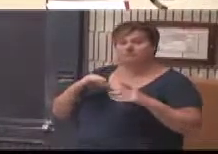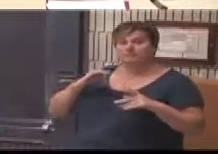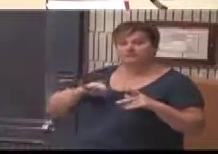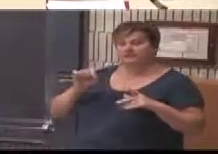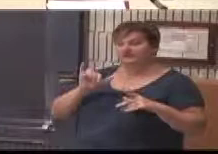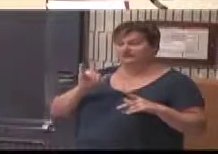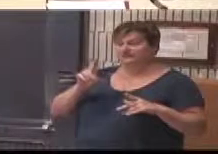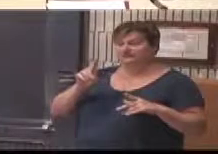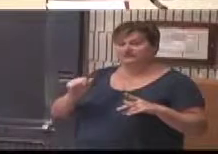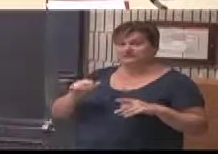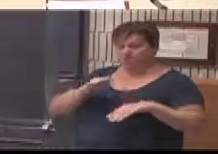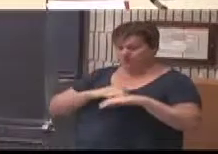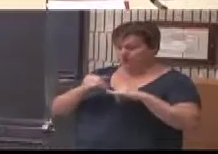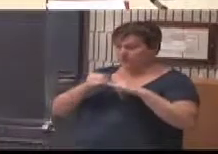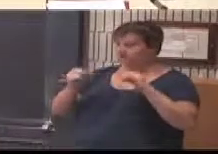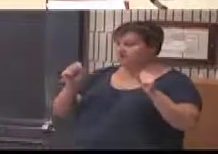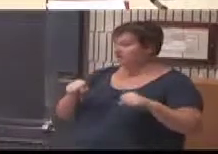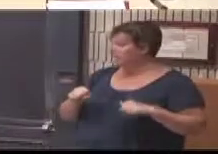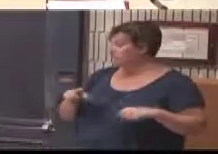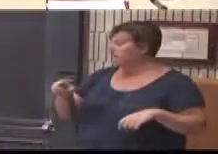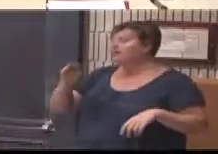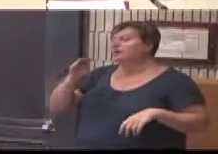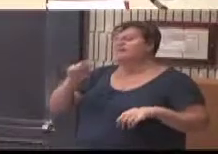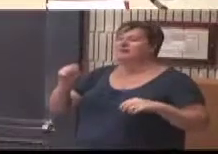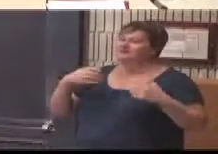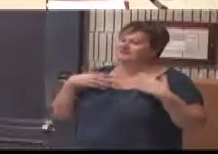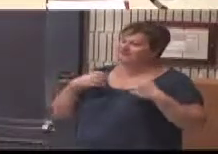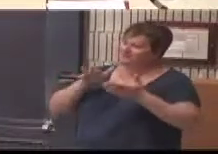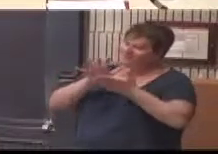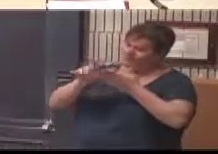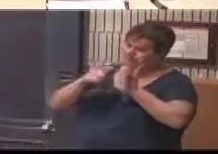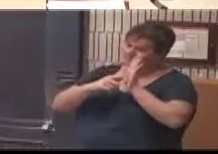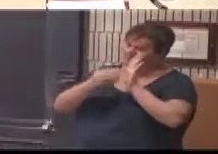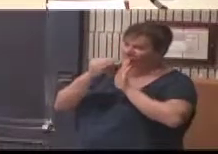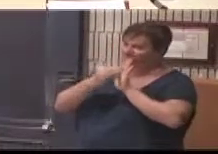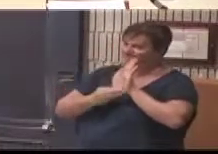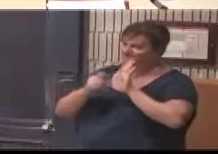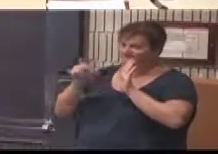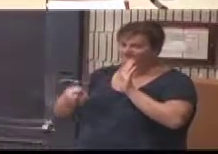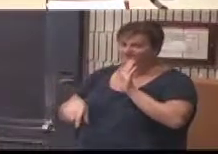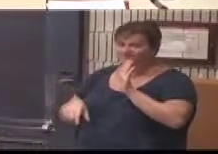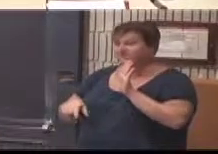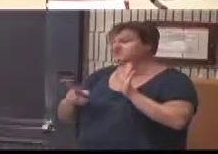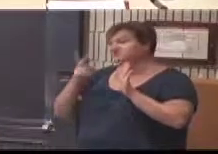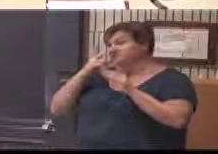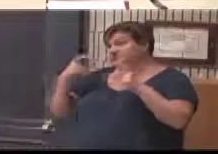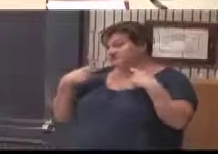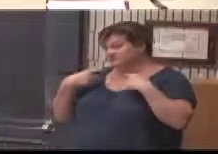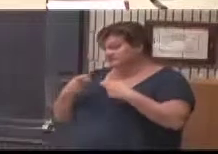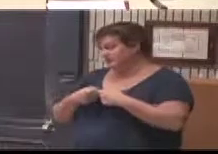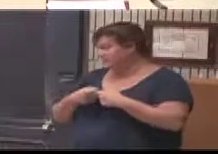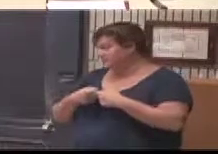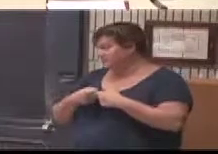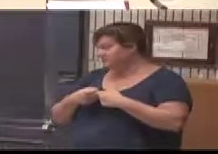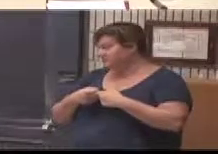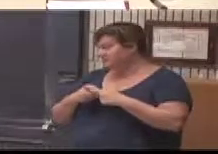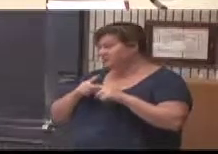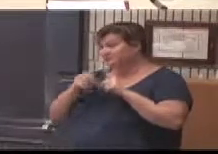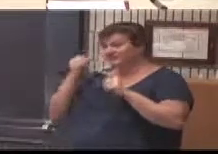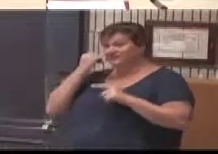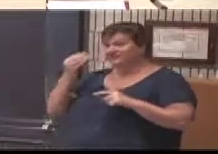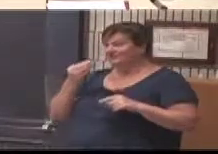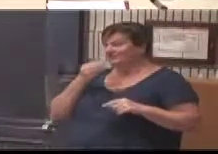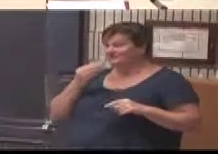you can apply for online. MassHealth is still a paper application. So I've seen it in Spanish, but if you